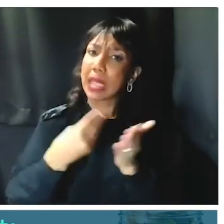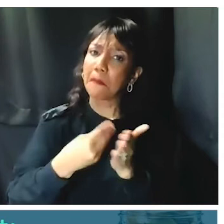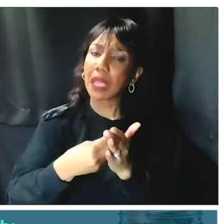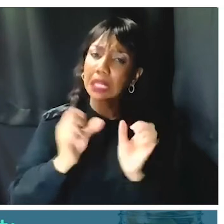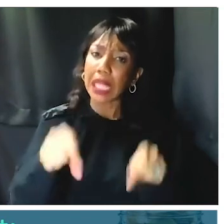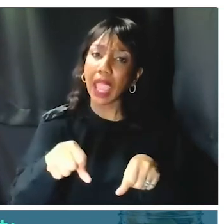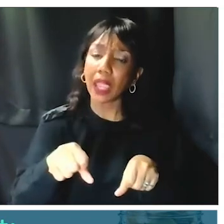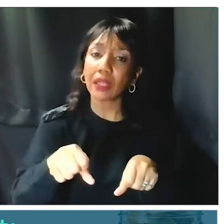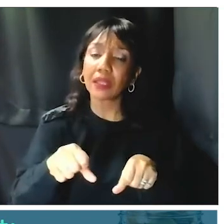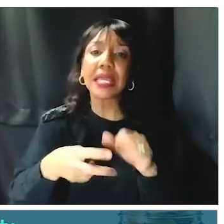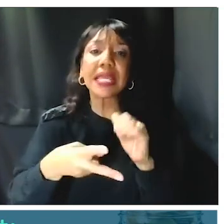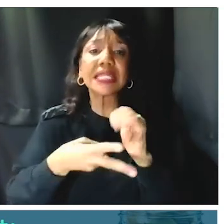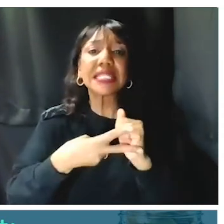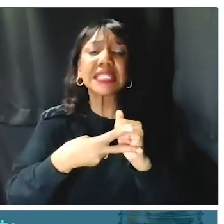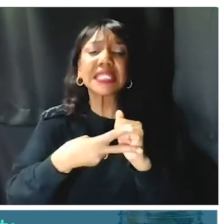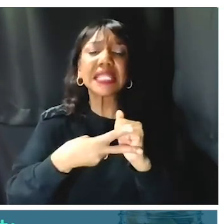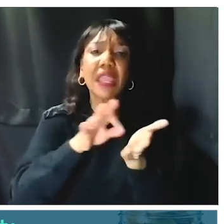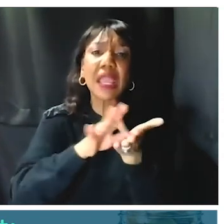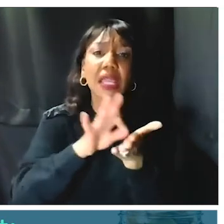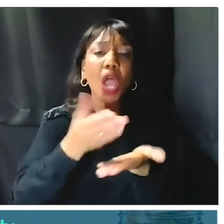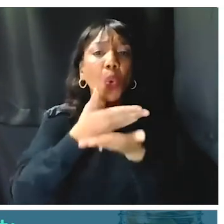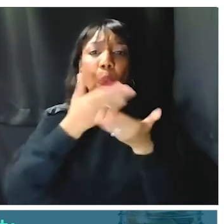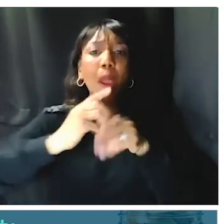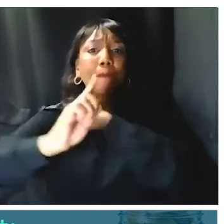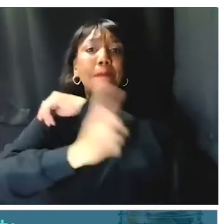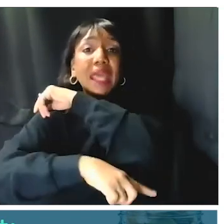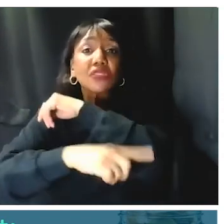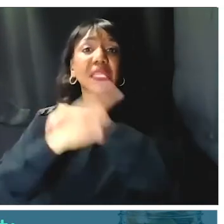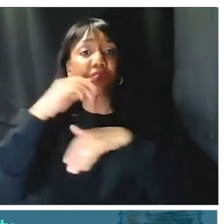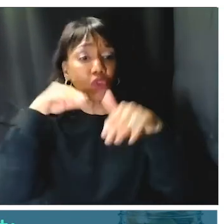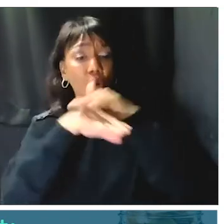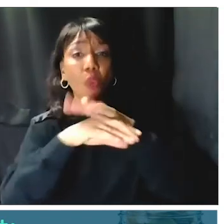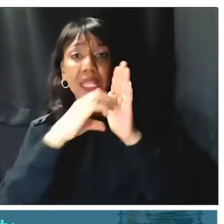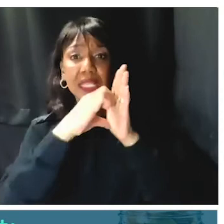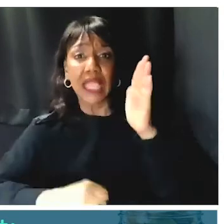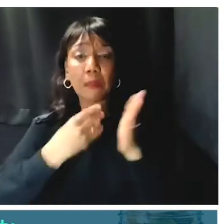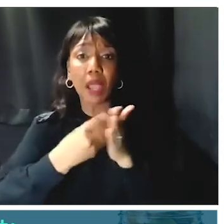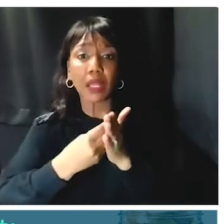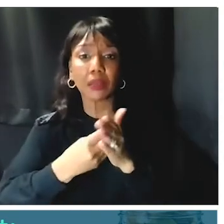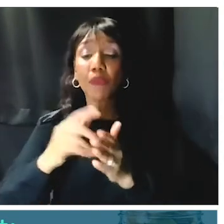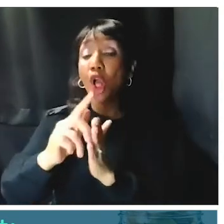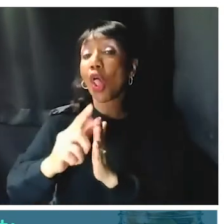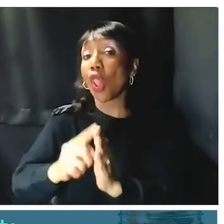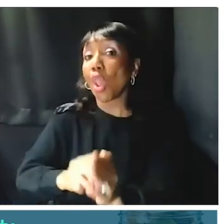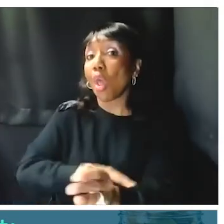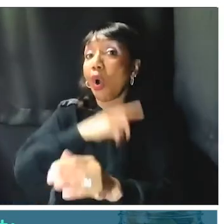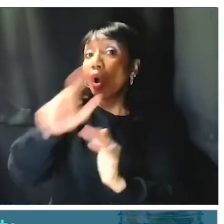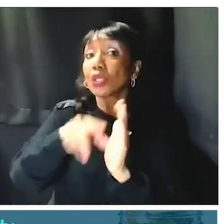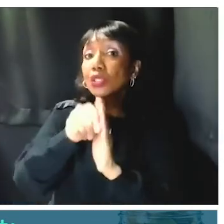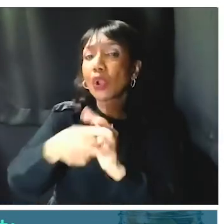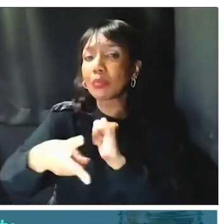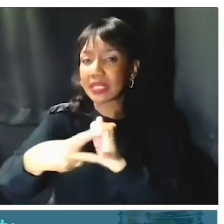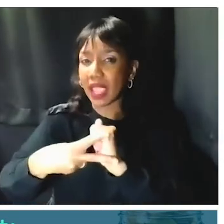These savings accounts generally have no penalty to access. Icons for short-term and long-term savings appear on